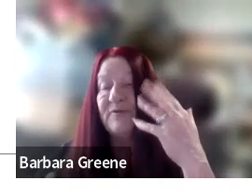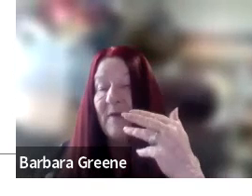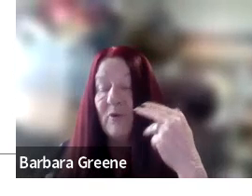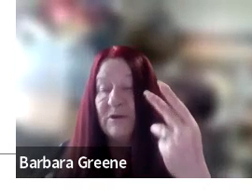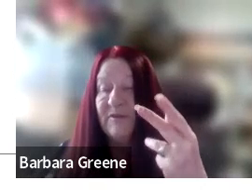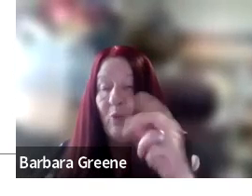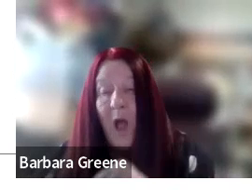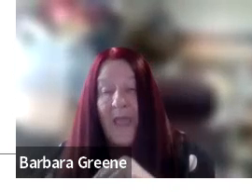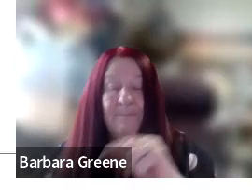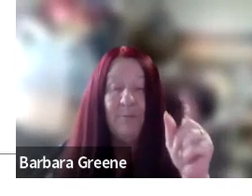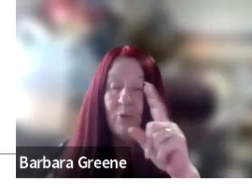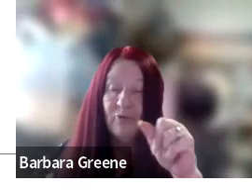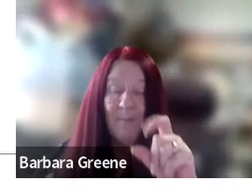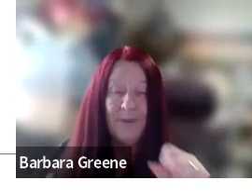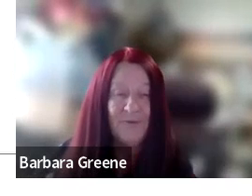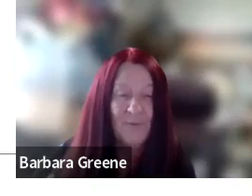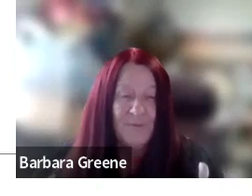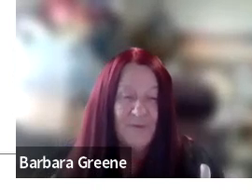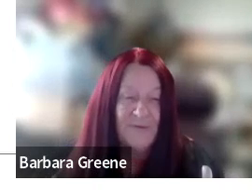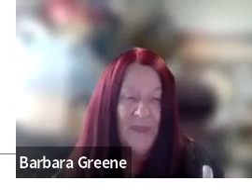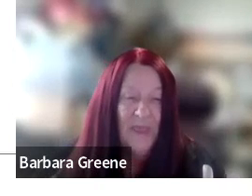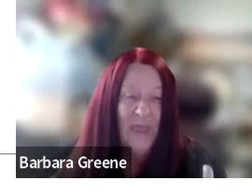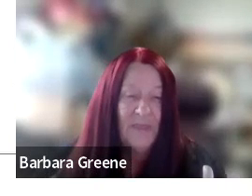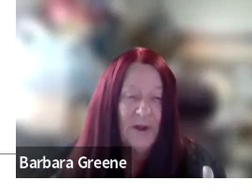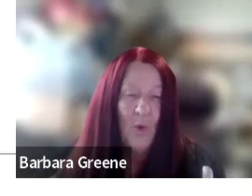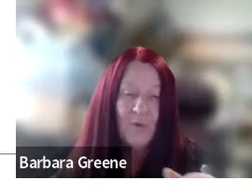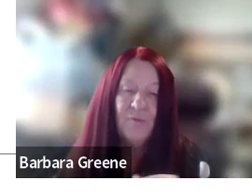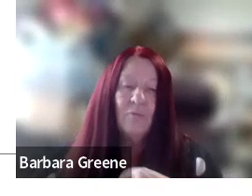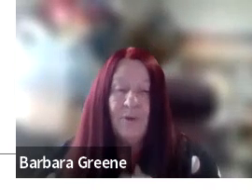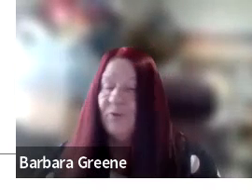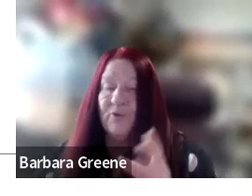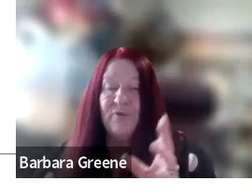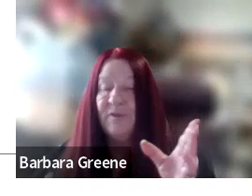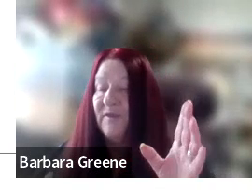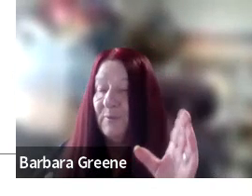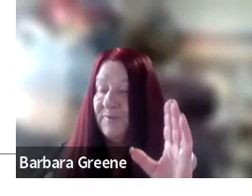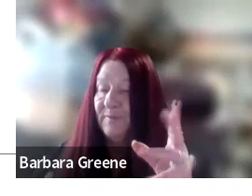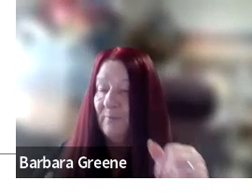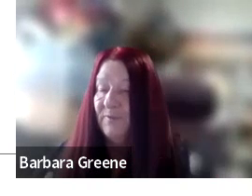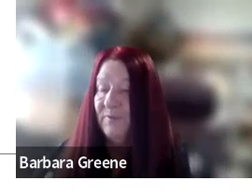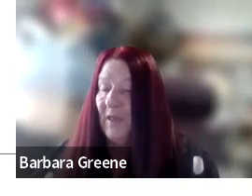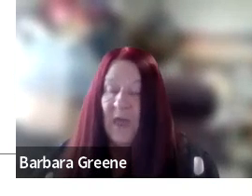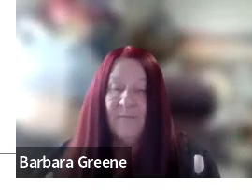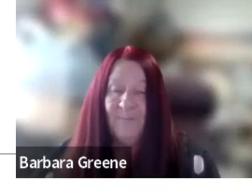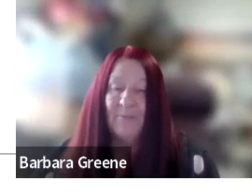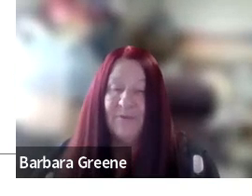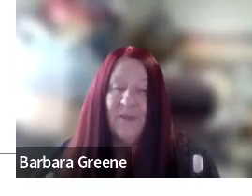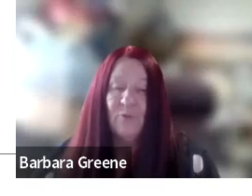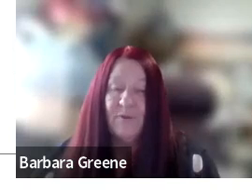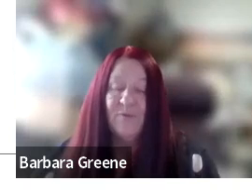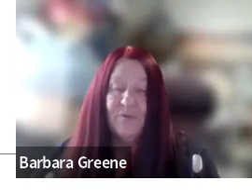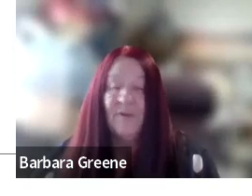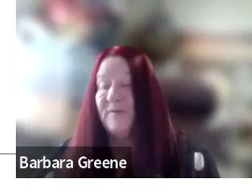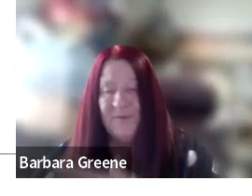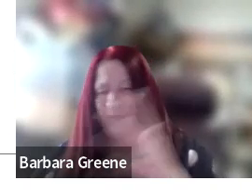or discover at least why people were dropping services. And then of course, resource needs was a lot of families